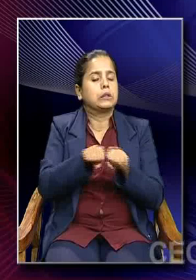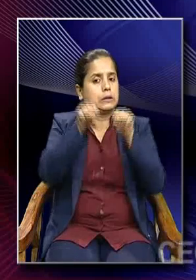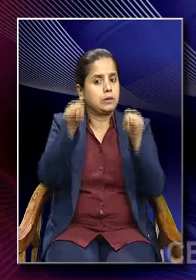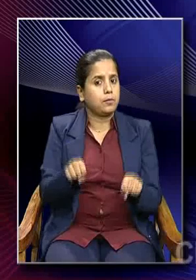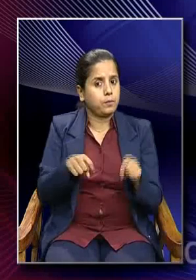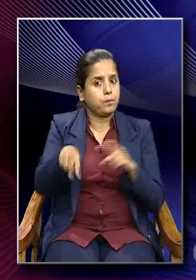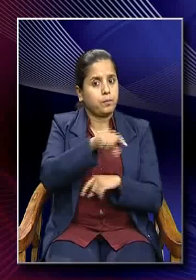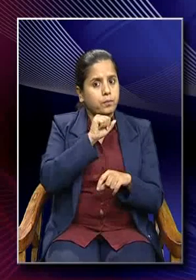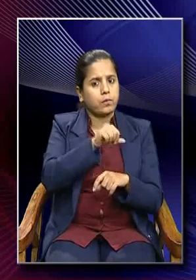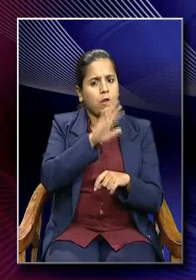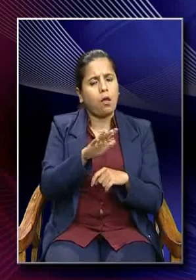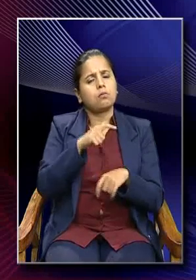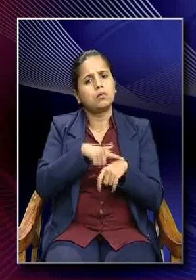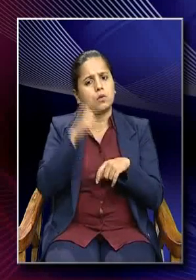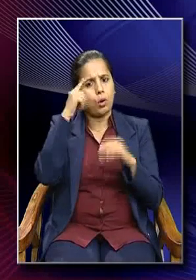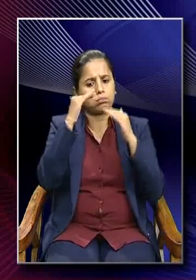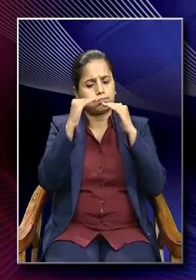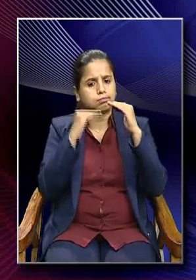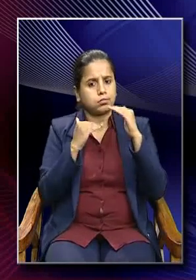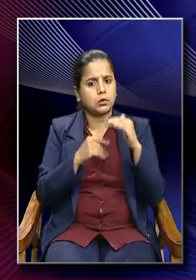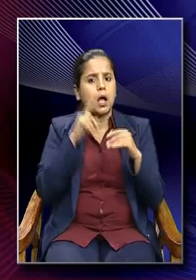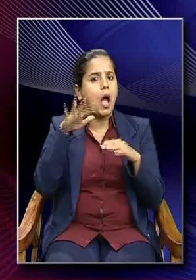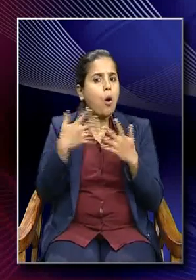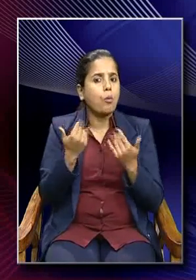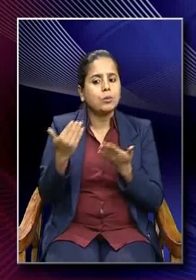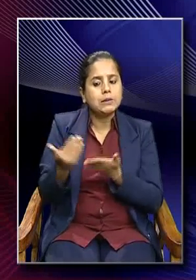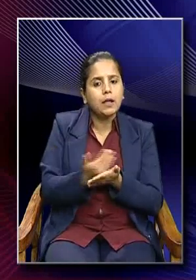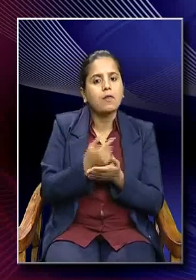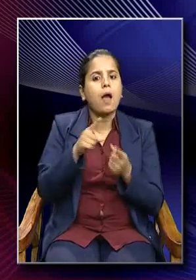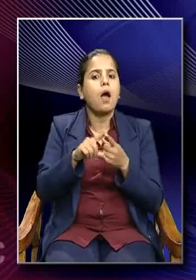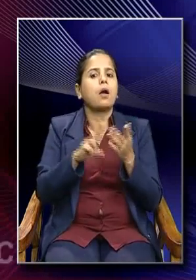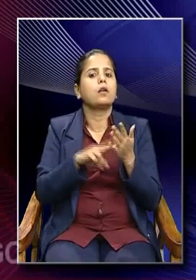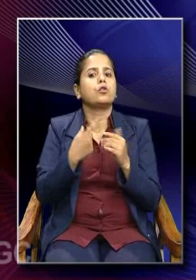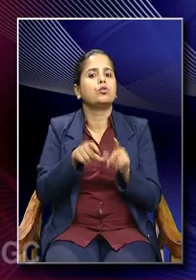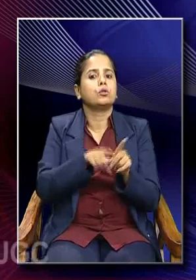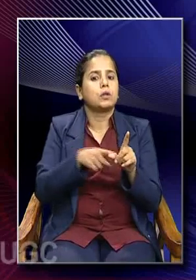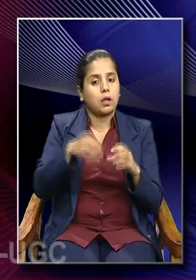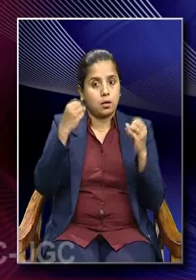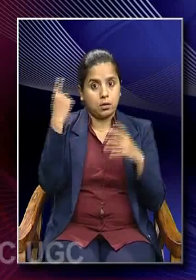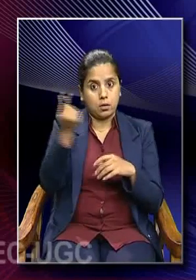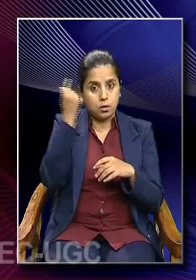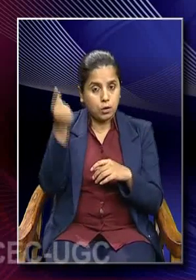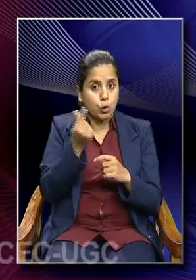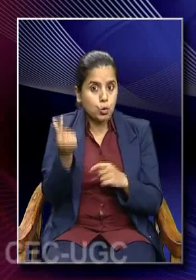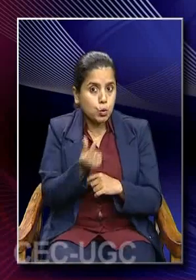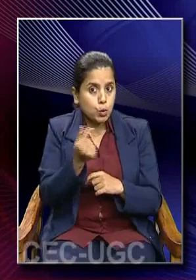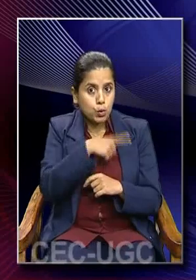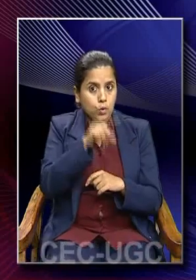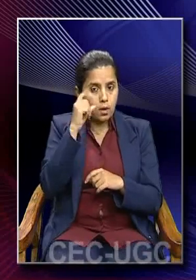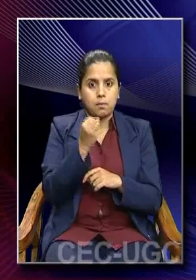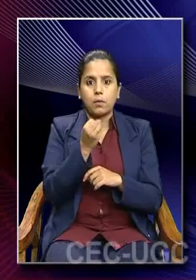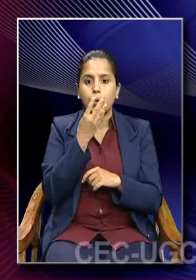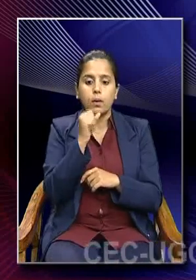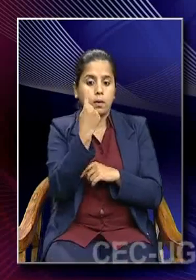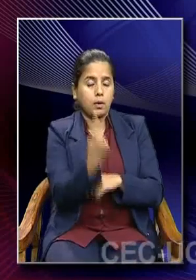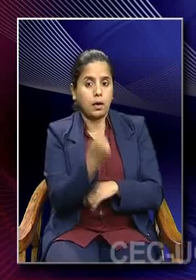uses categorically energy saving approach using electricity, while candles were